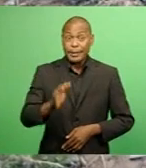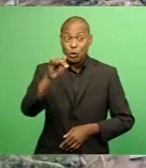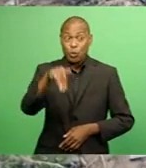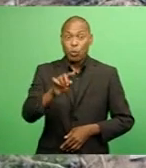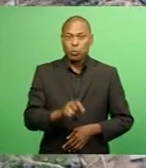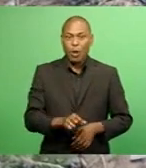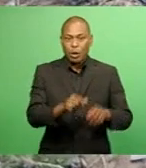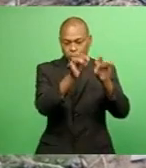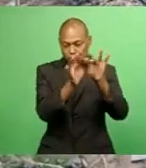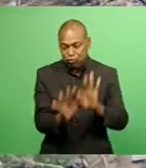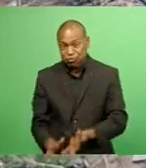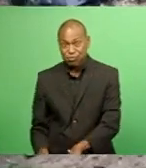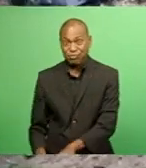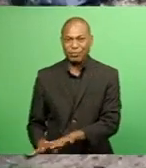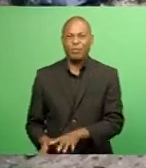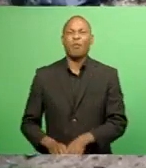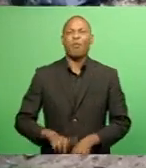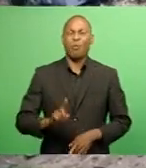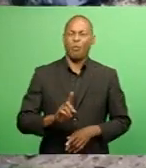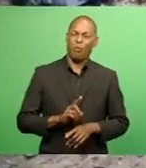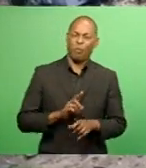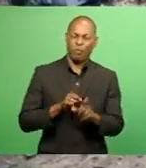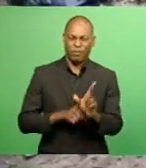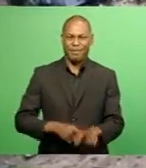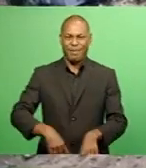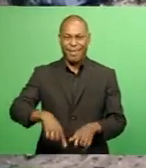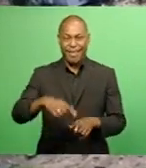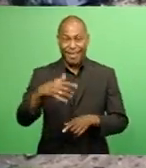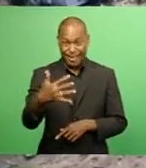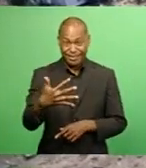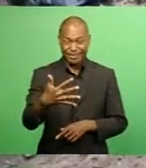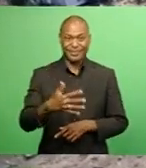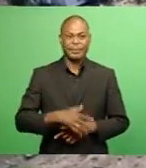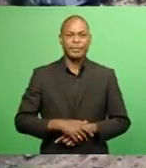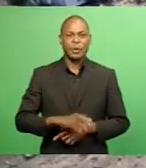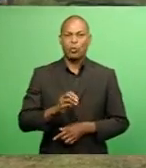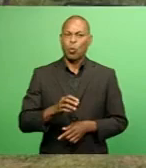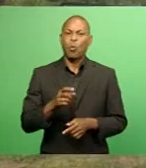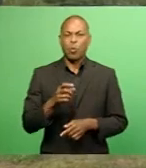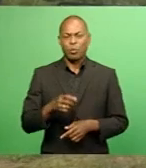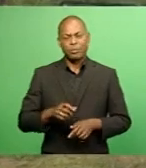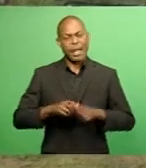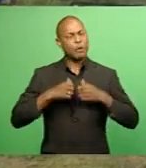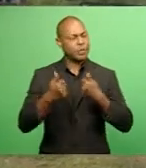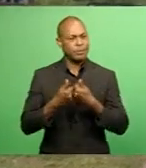at the height of tropical cyclone Yasa, the villagers have agreed to relocate.